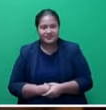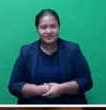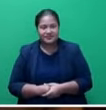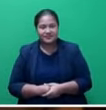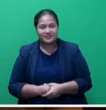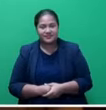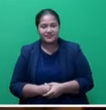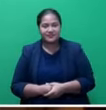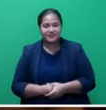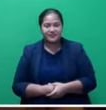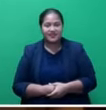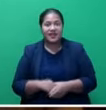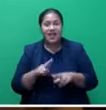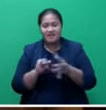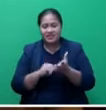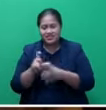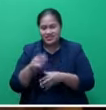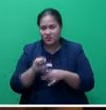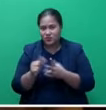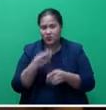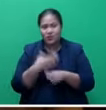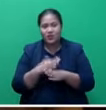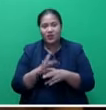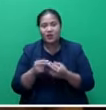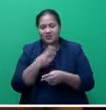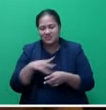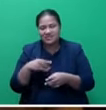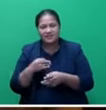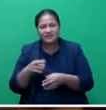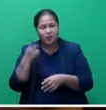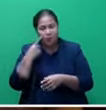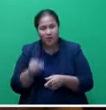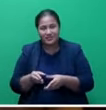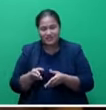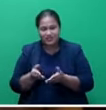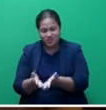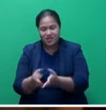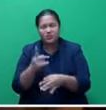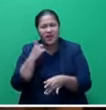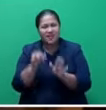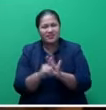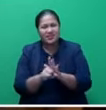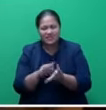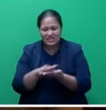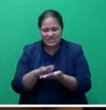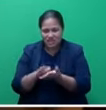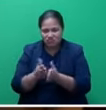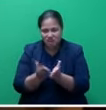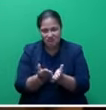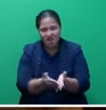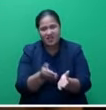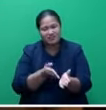The FSC is also working with the Ministry of Environment and Waterways to identify and clear infield and main drains